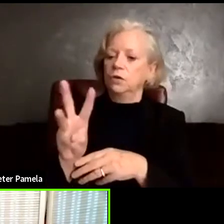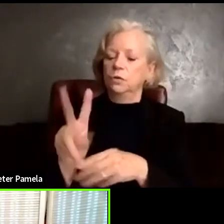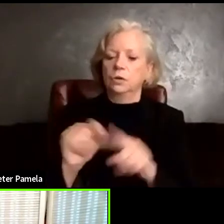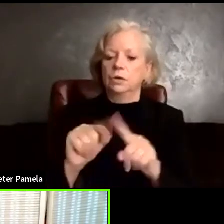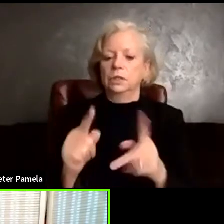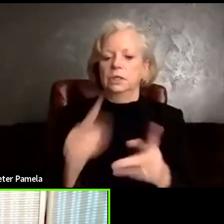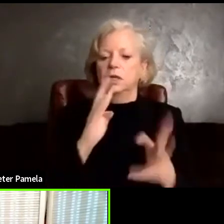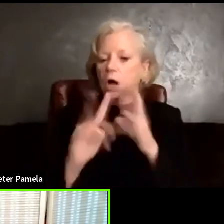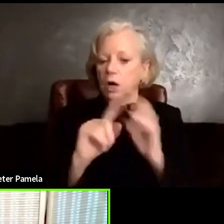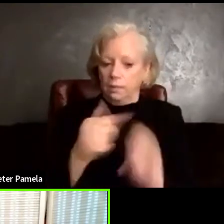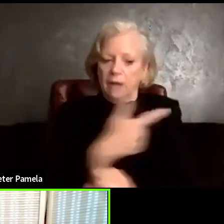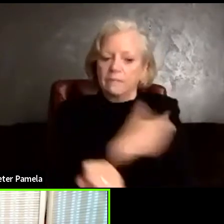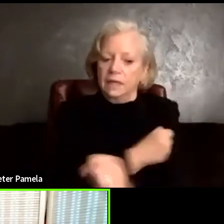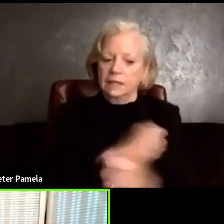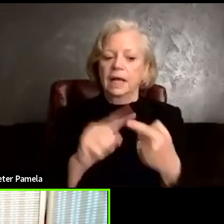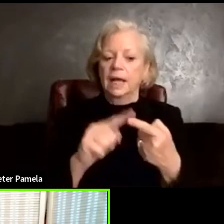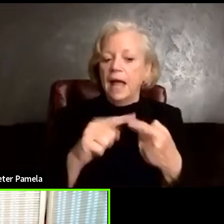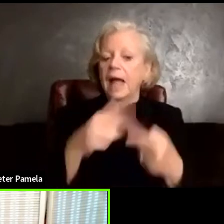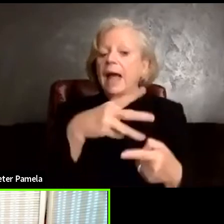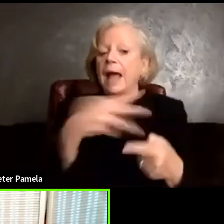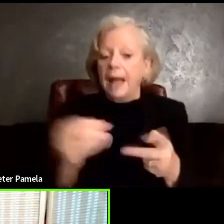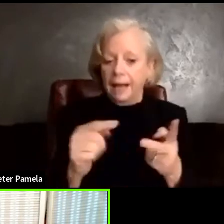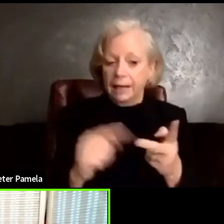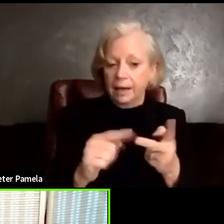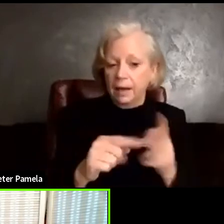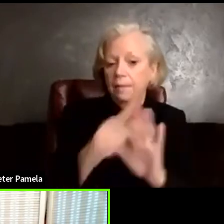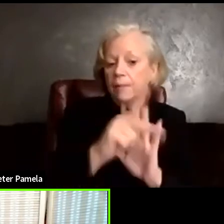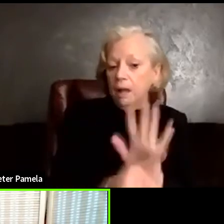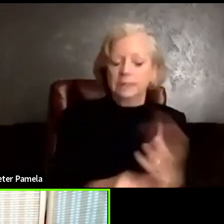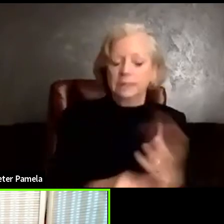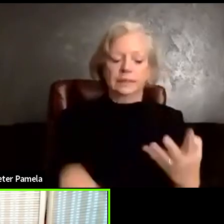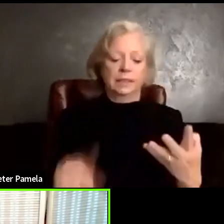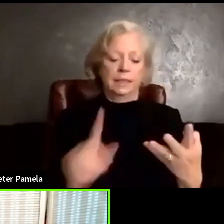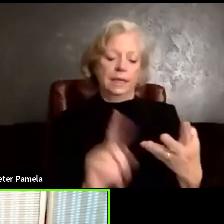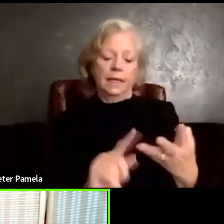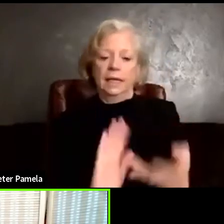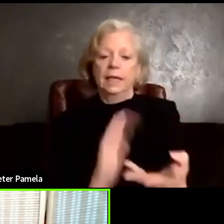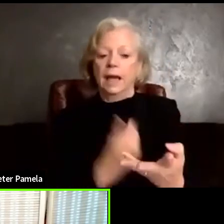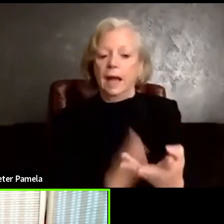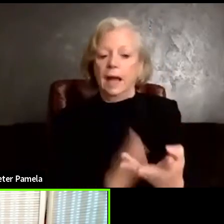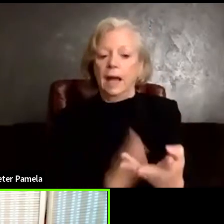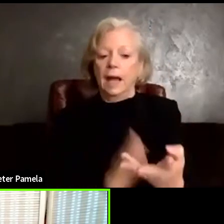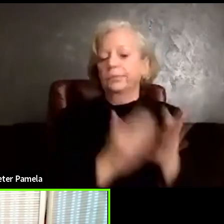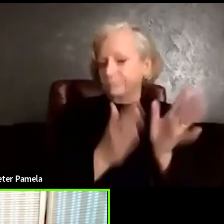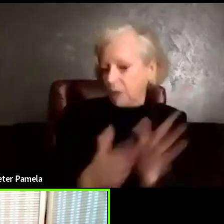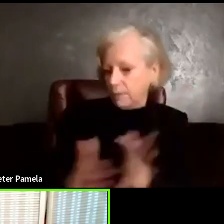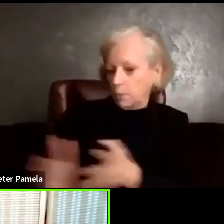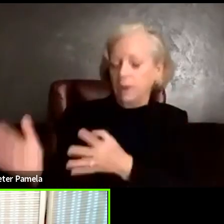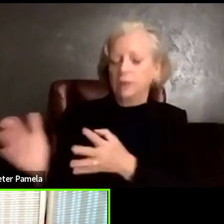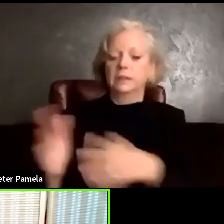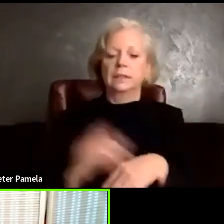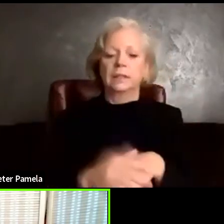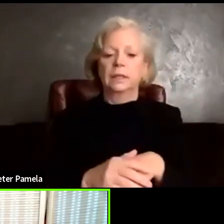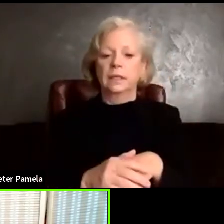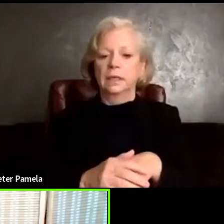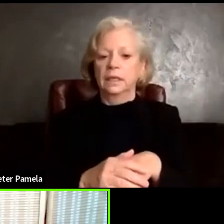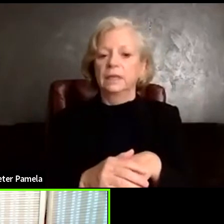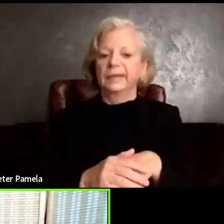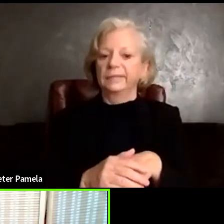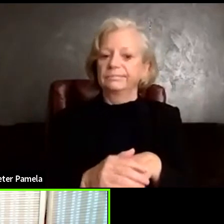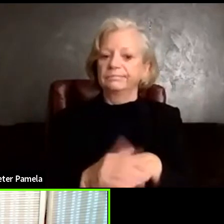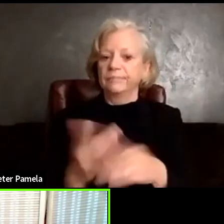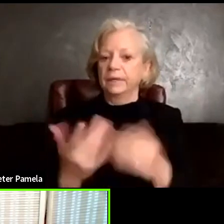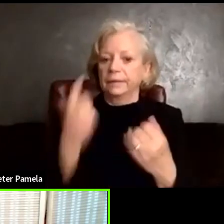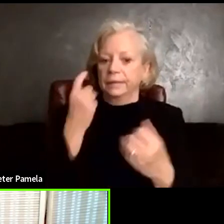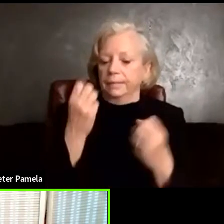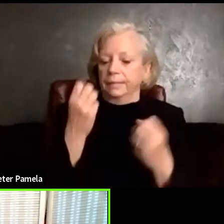policy updates, to also share information about our operation, which is inclusive of things that you all had been asking about, like what's going on with